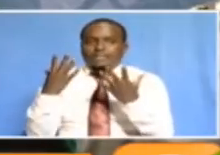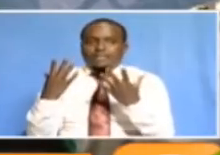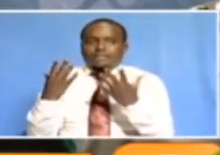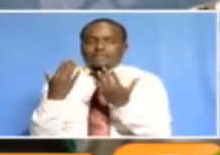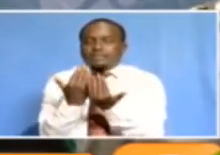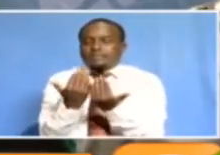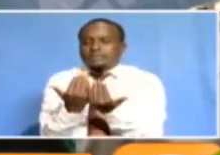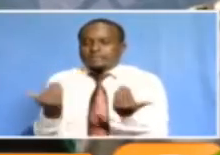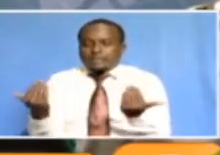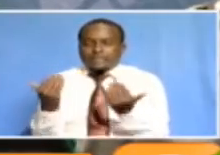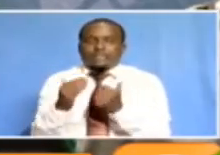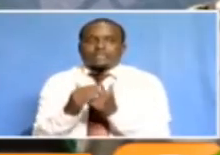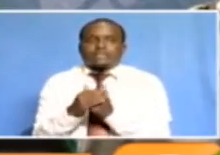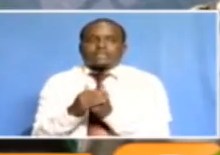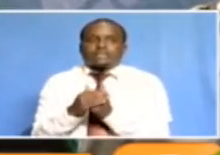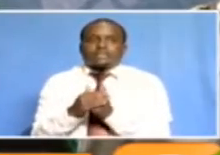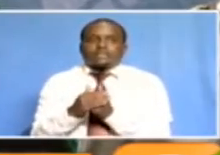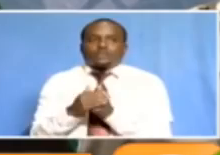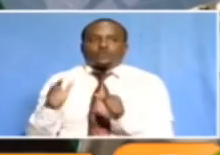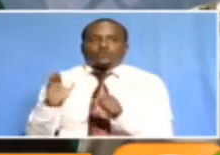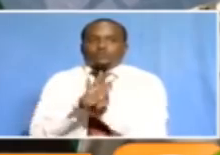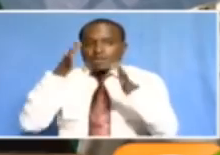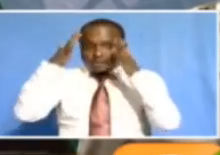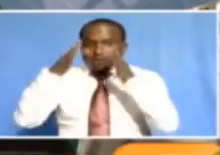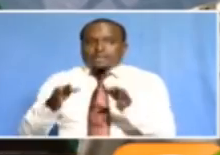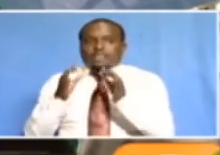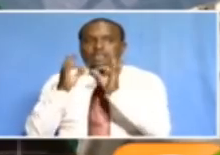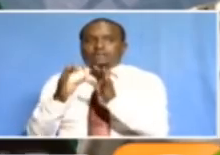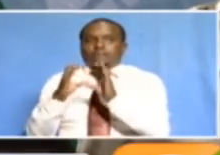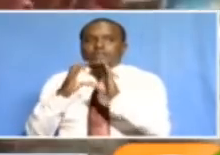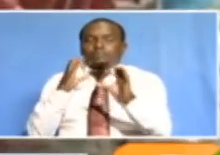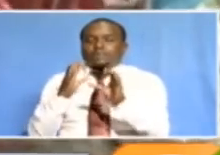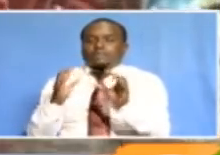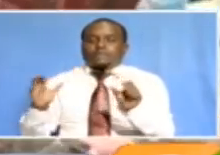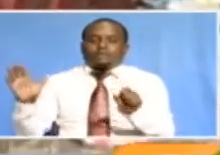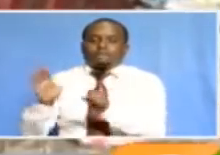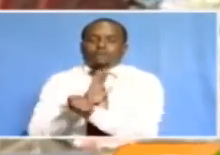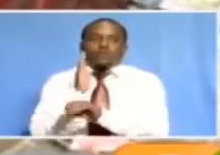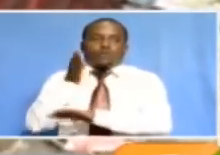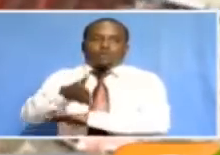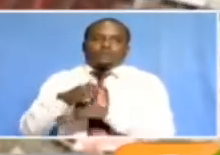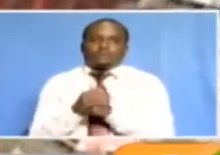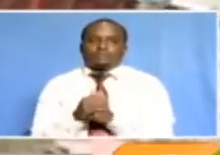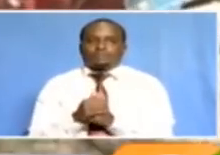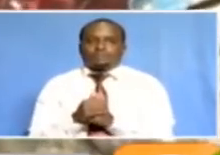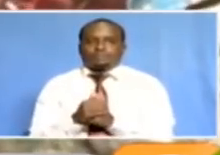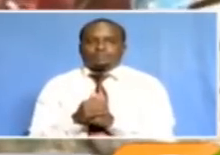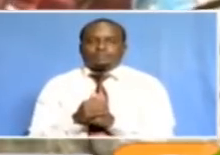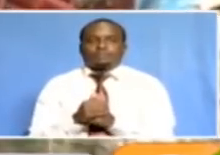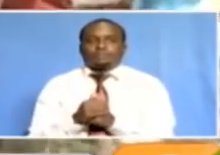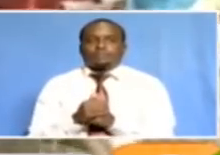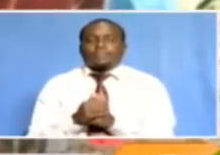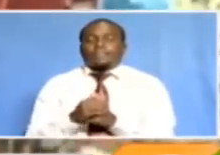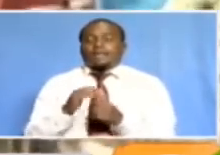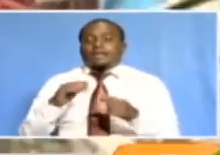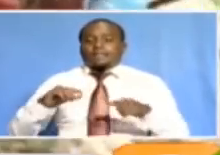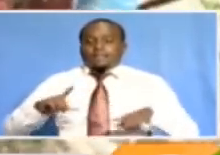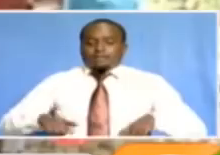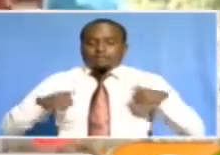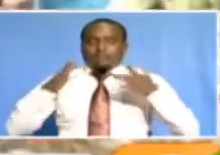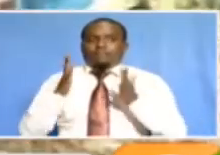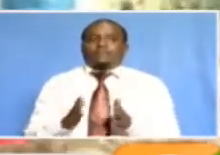who are children to be able to fully determine whether this bus was overloaded or not. Kinyume na anavyodai meja, manusura wa ajali